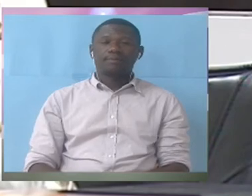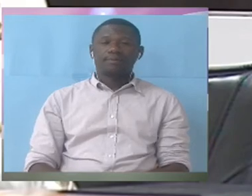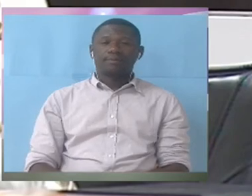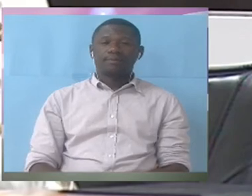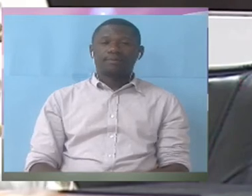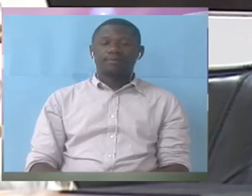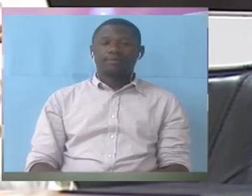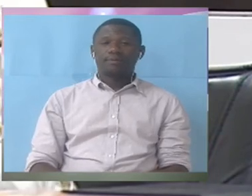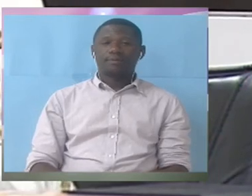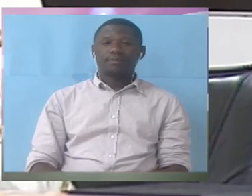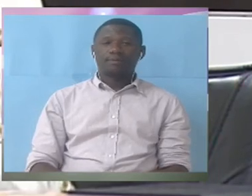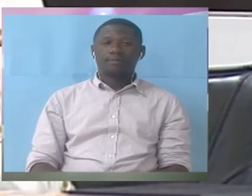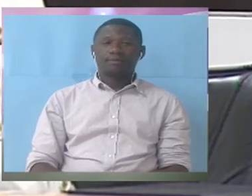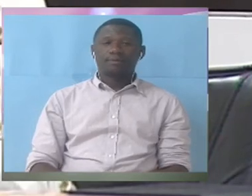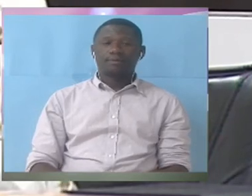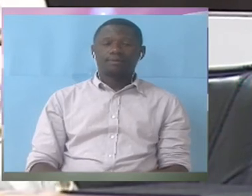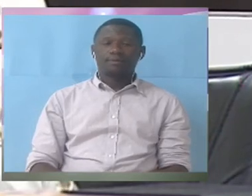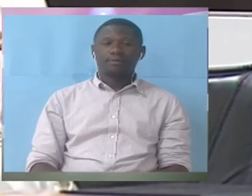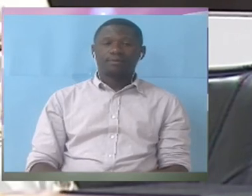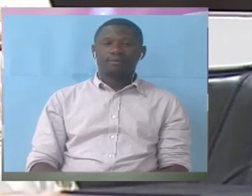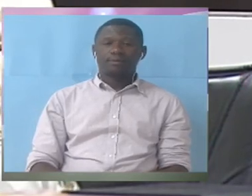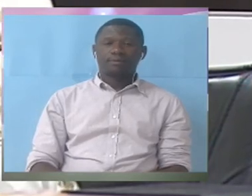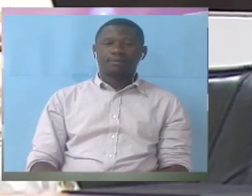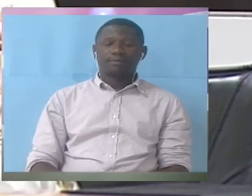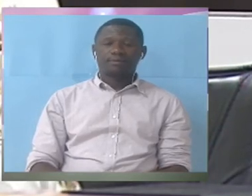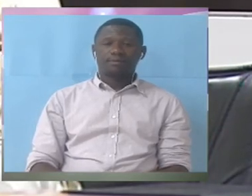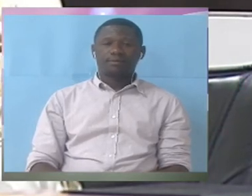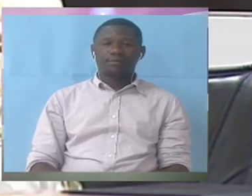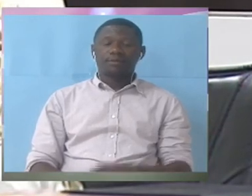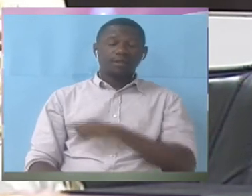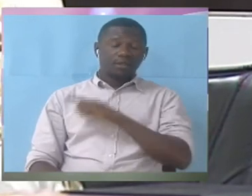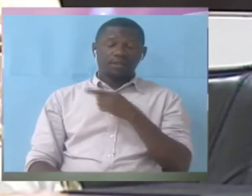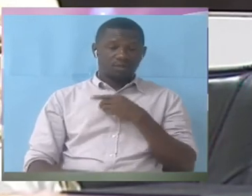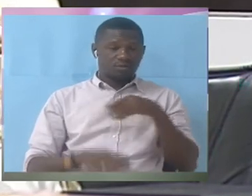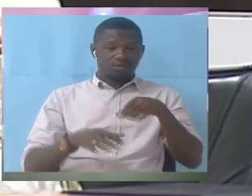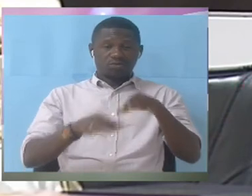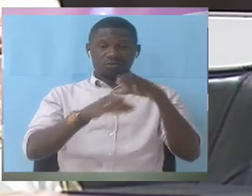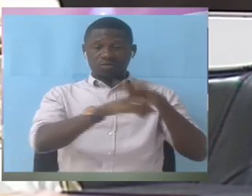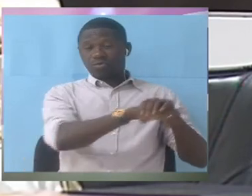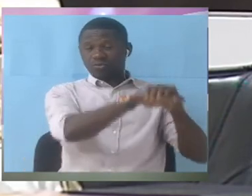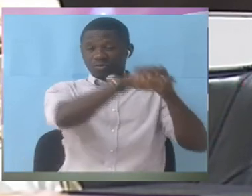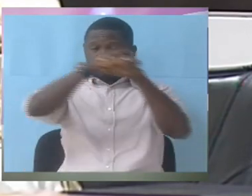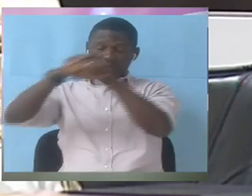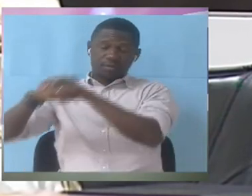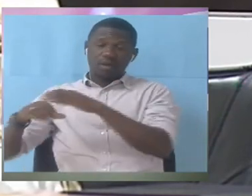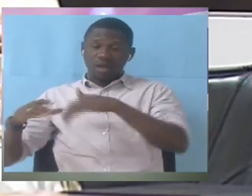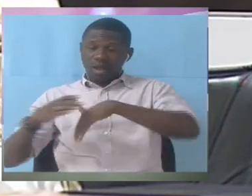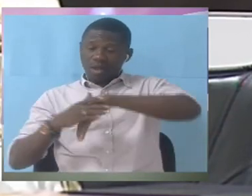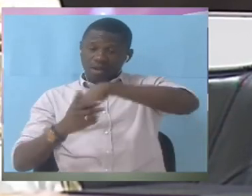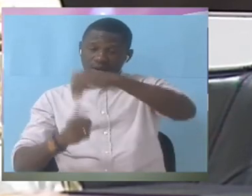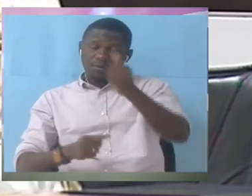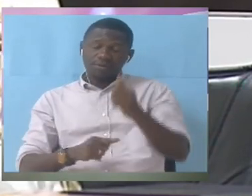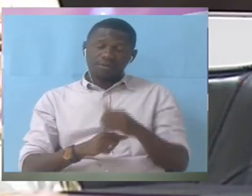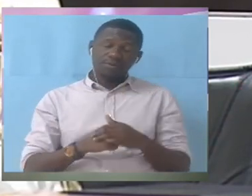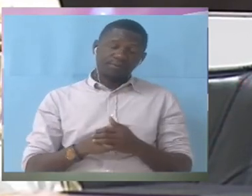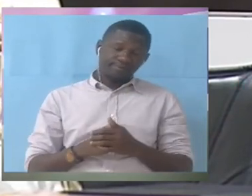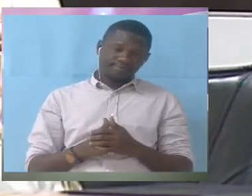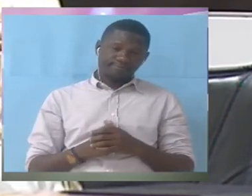lo xamne ñeneen dinañ ci jàngé dañ leen di ray. They took them out. Ñu génné leen ci biti. And